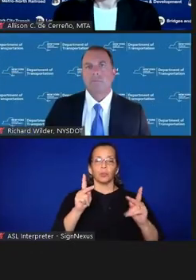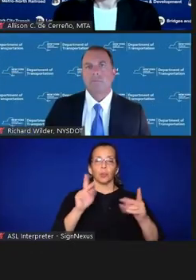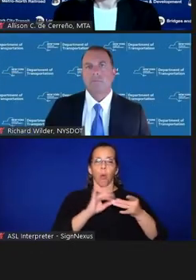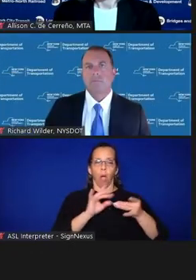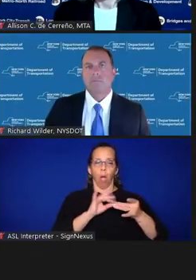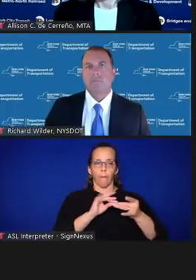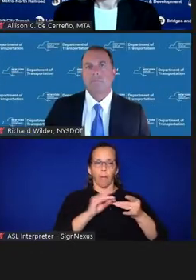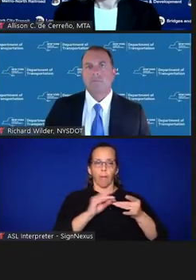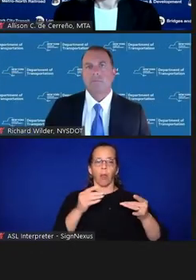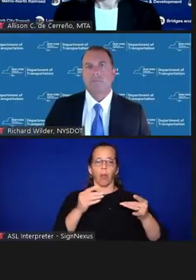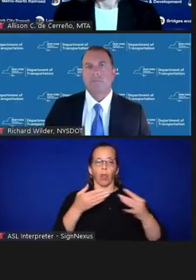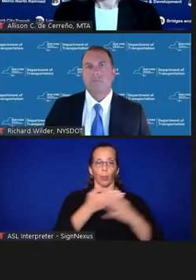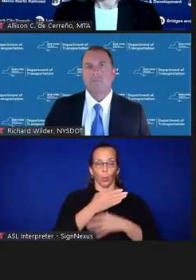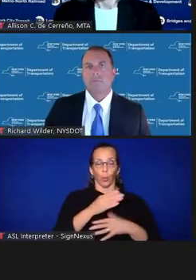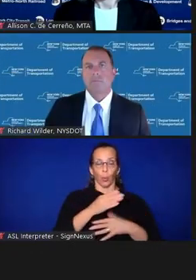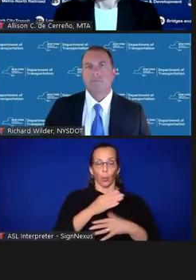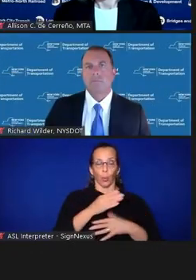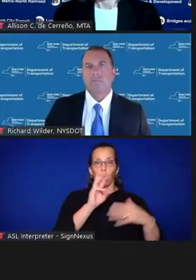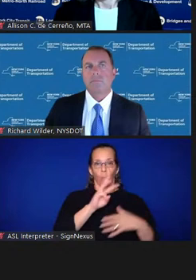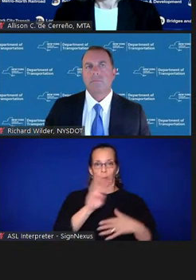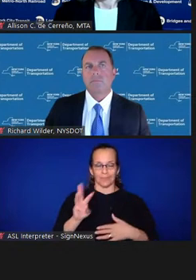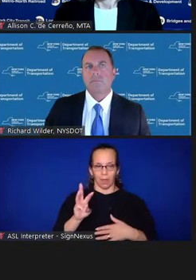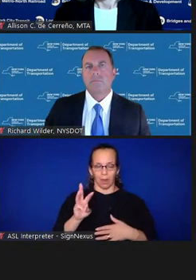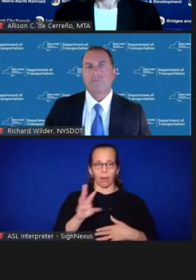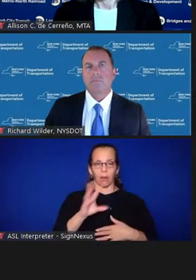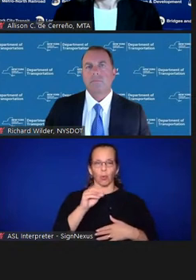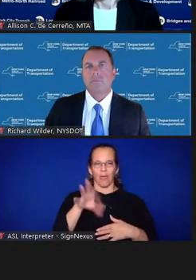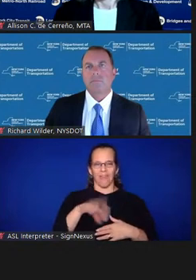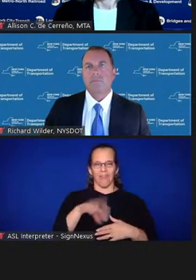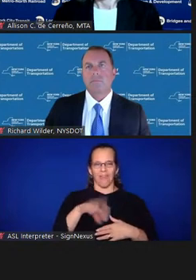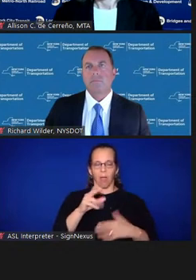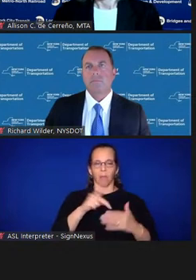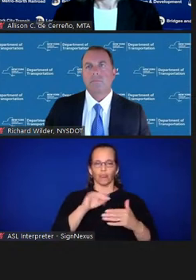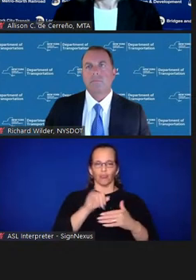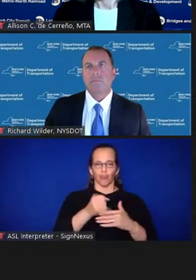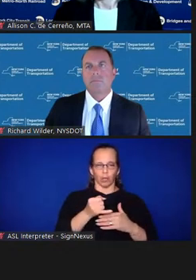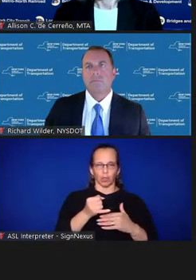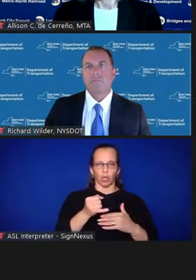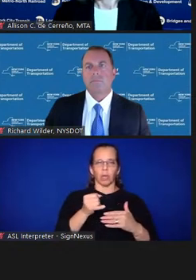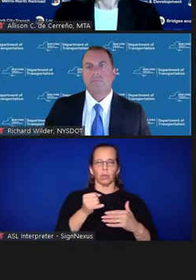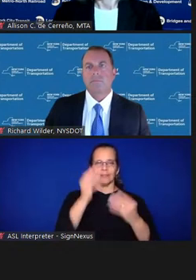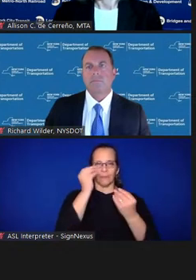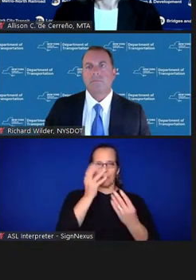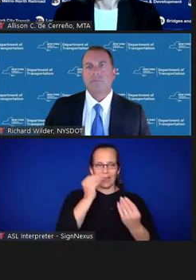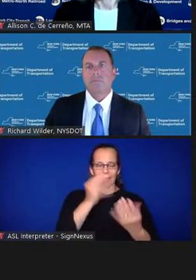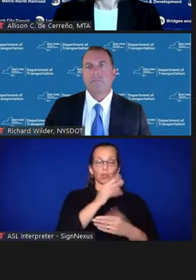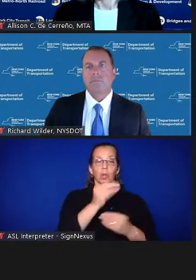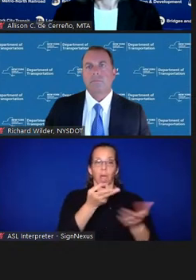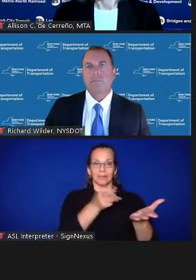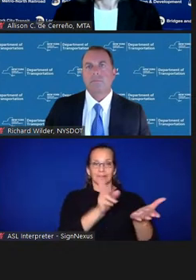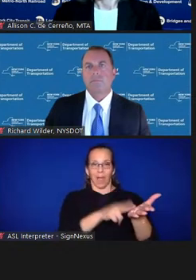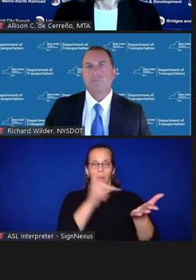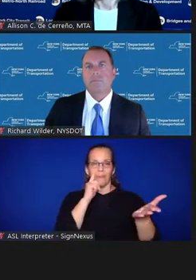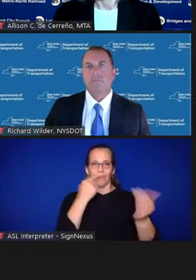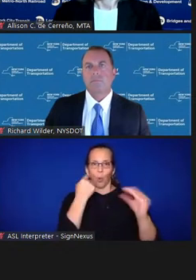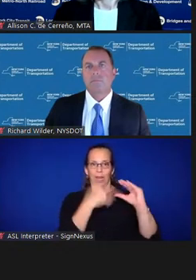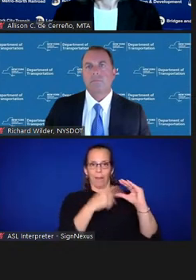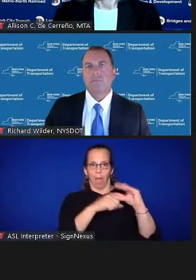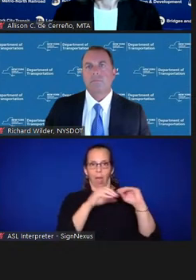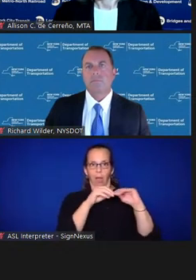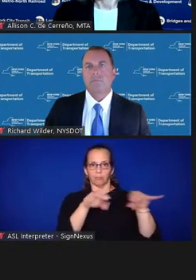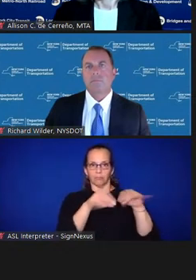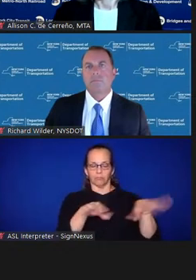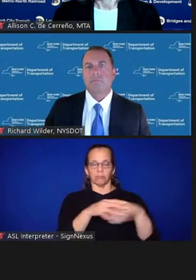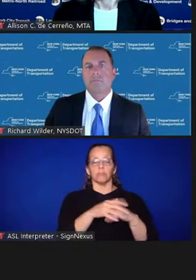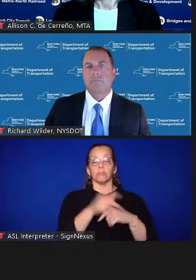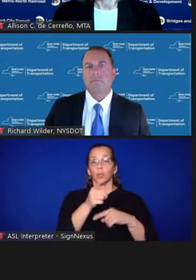website where you can also find the latest project information and sign up to stay informed via email you may also email comments